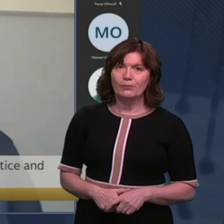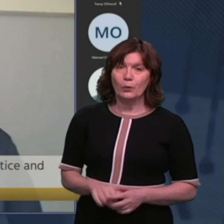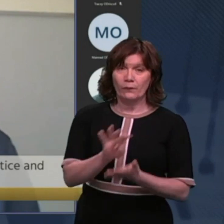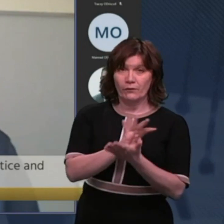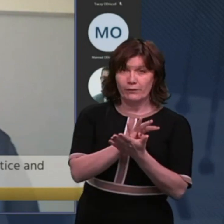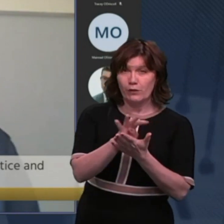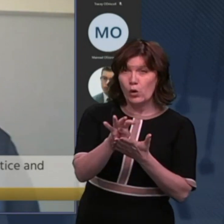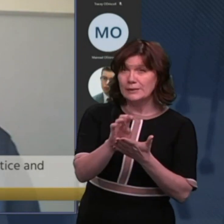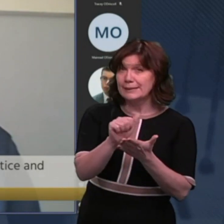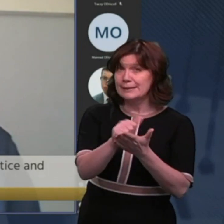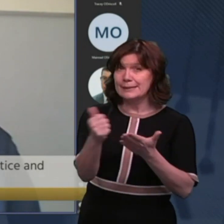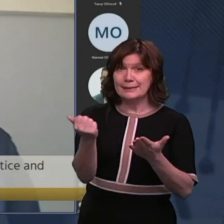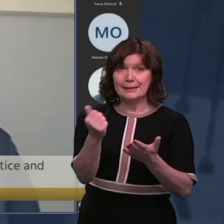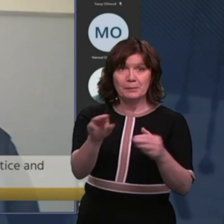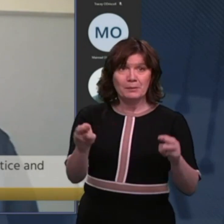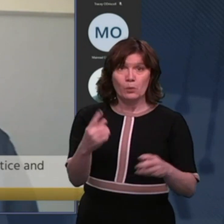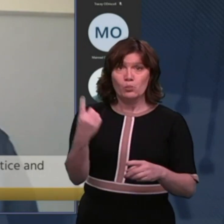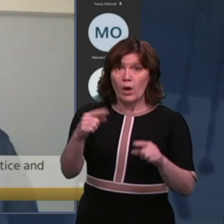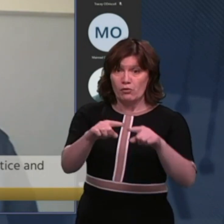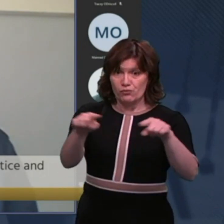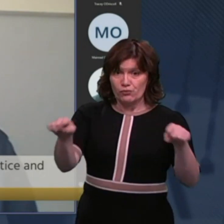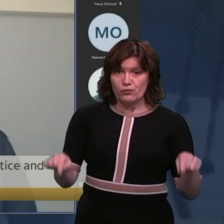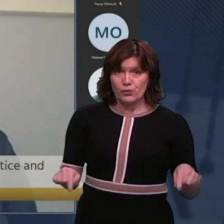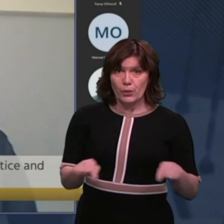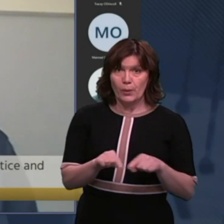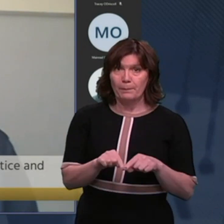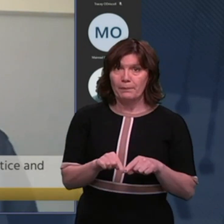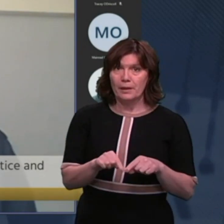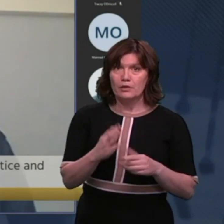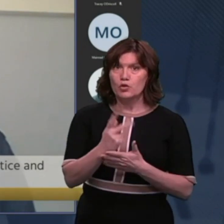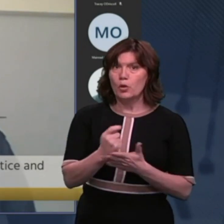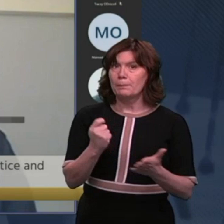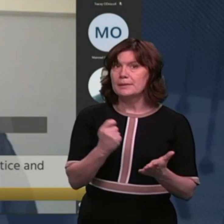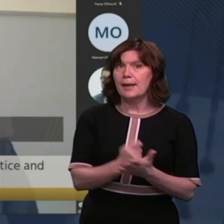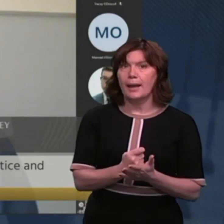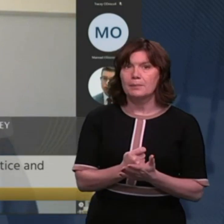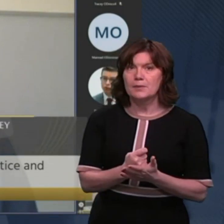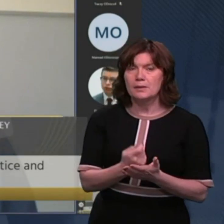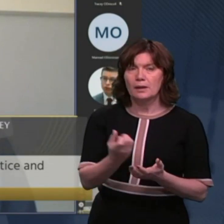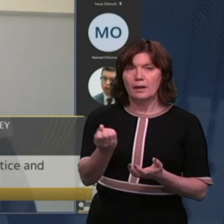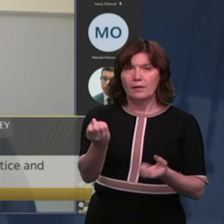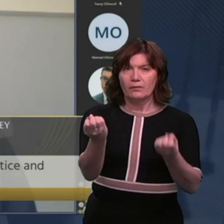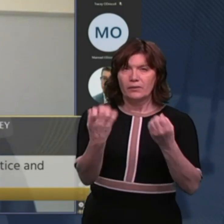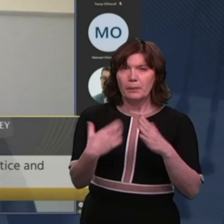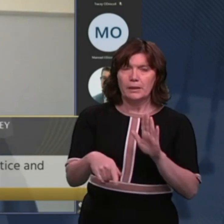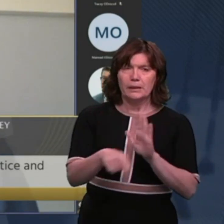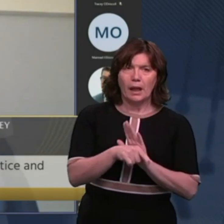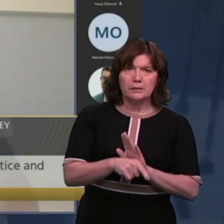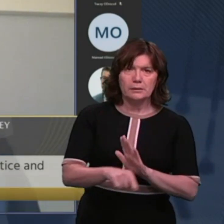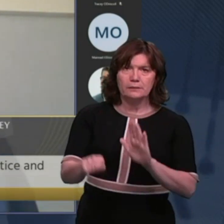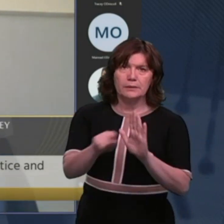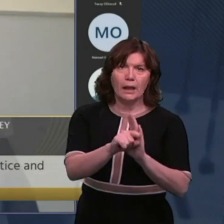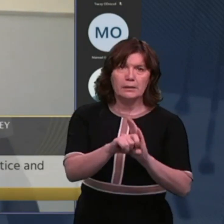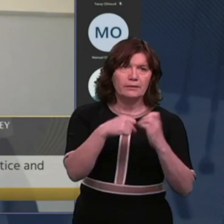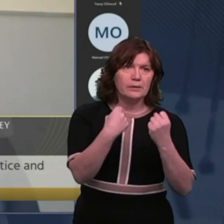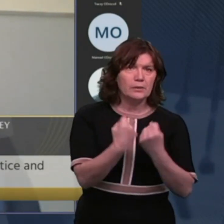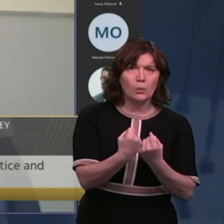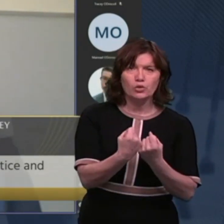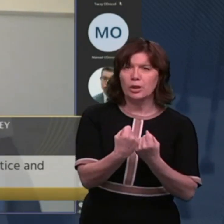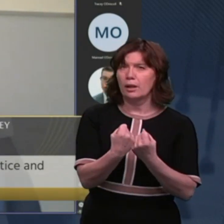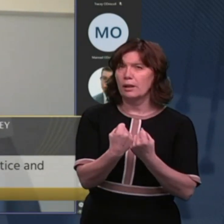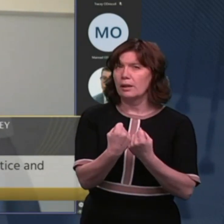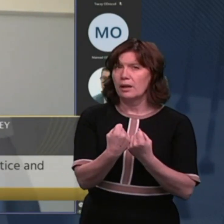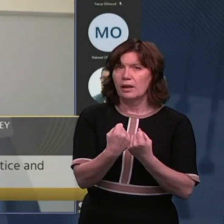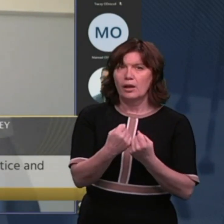people whom, you know, sometimes experience very, very negative home lives and, you know, social lives and all that,